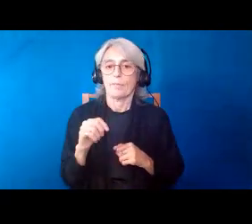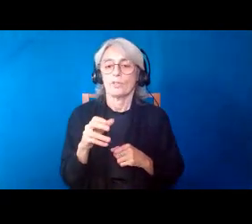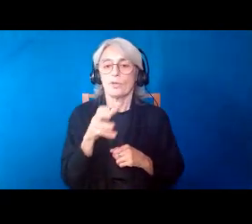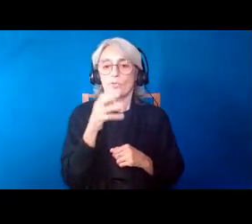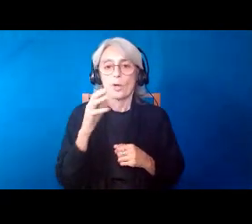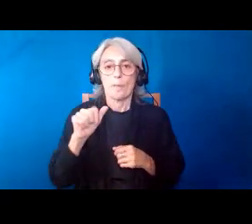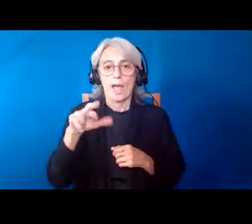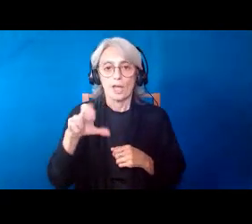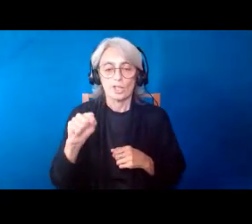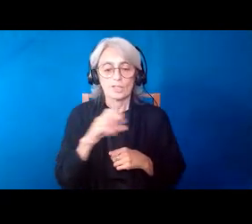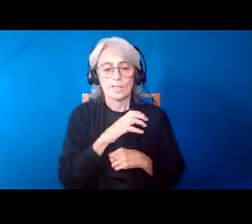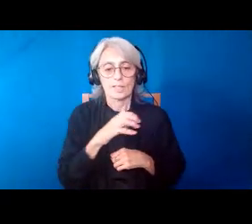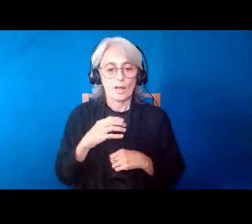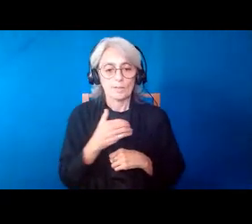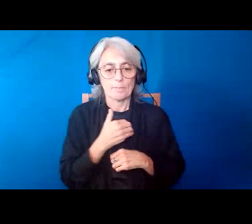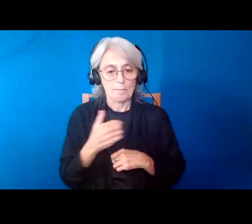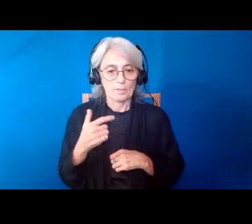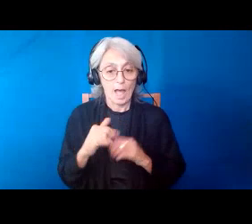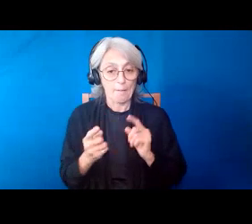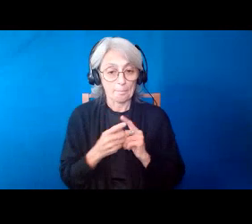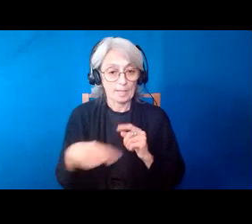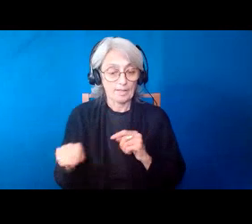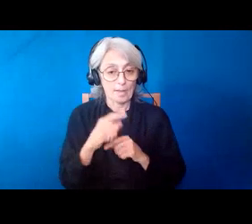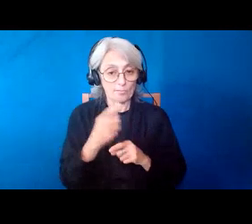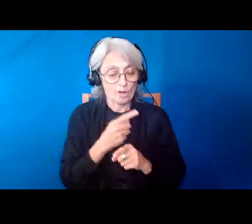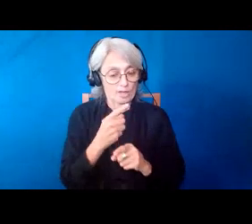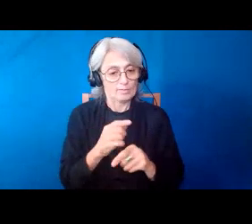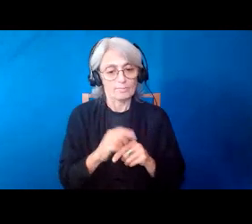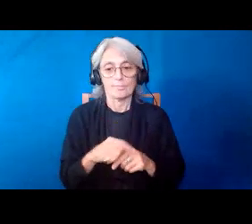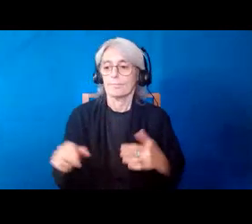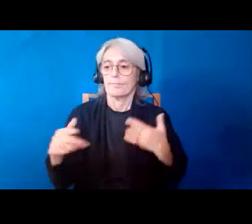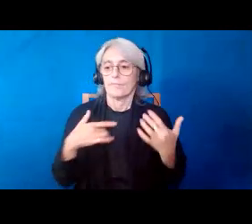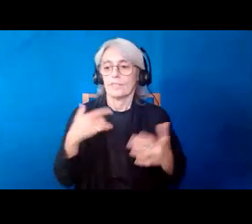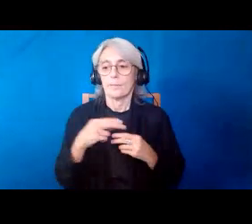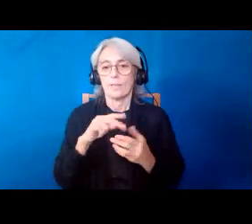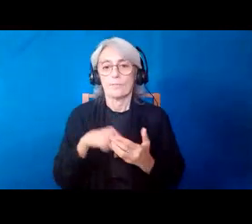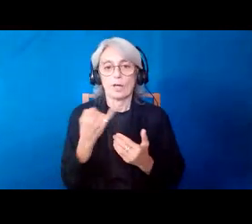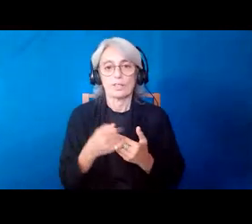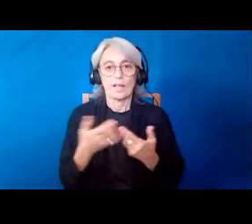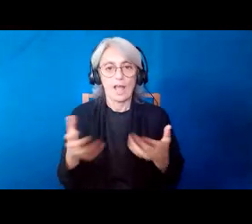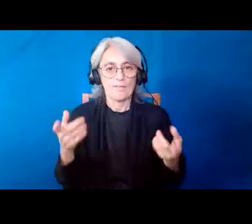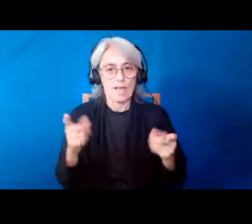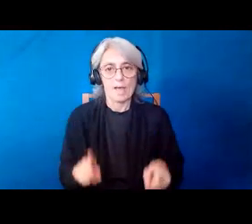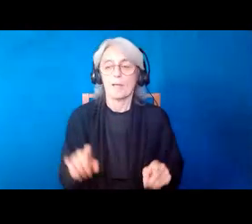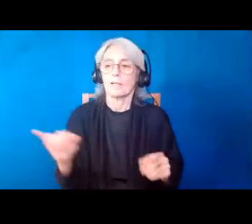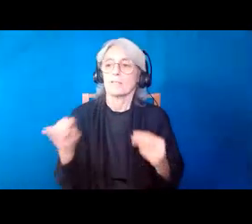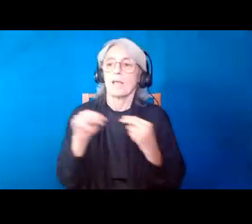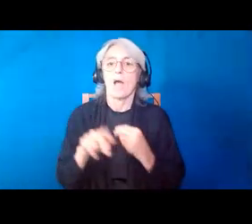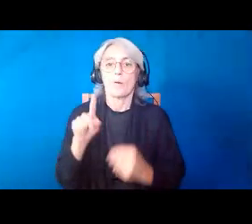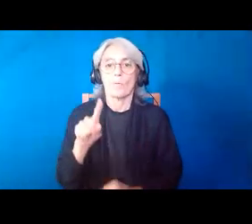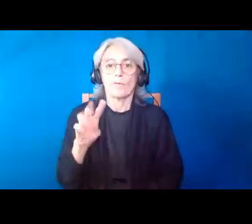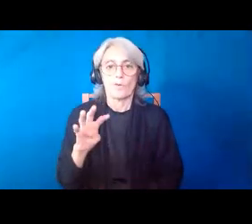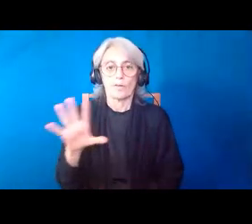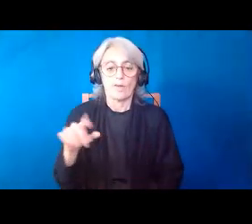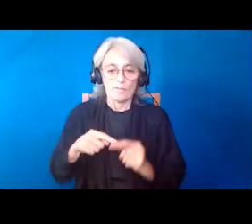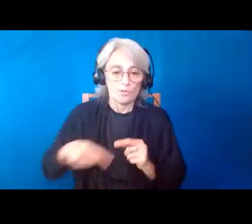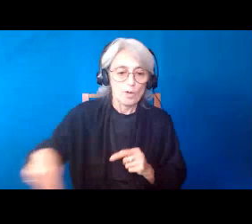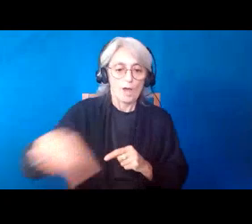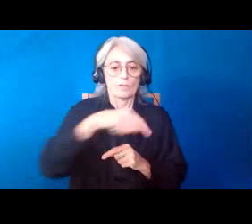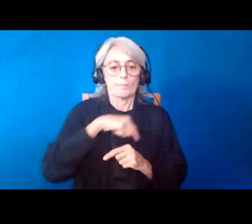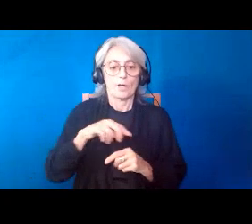council members that I meet on a regular basis. They're very excited about the projects that have happened, like on Highway 145, the roundabout in